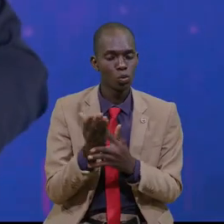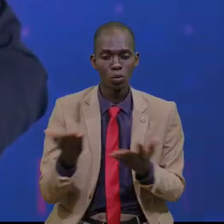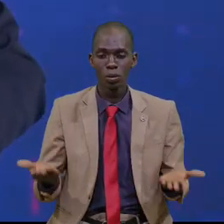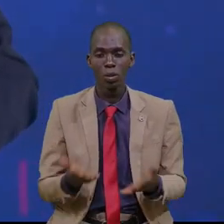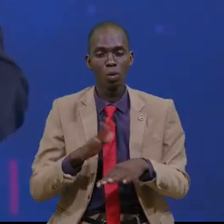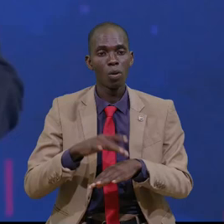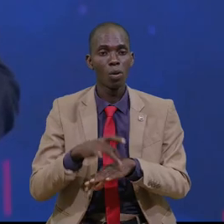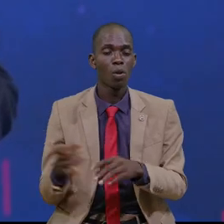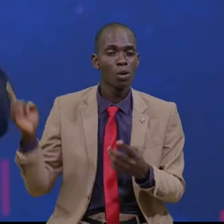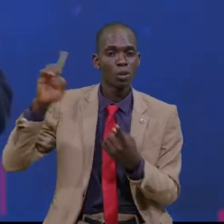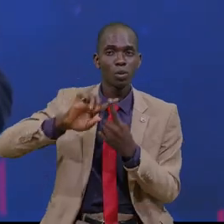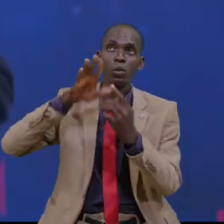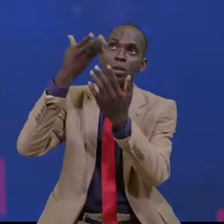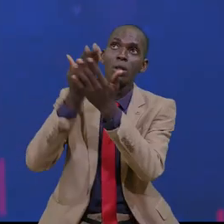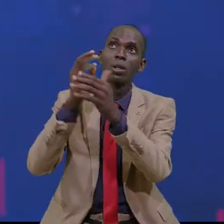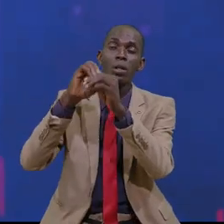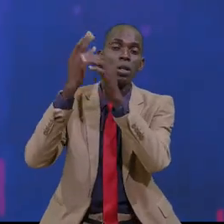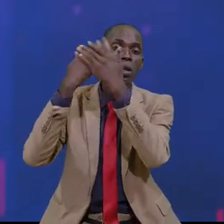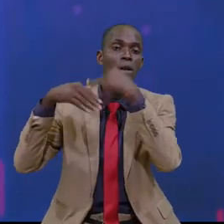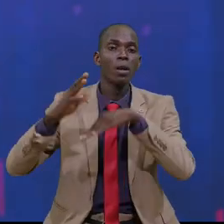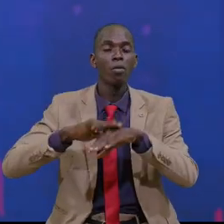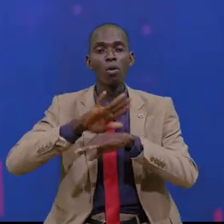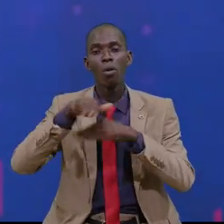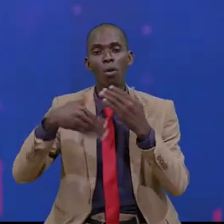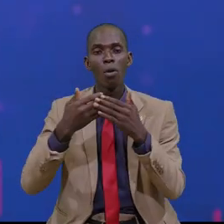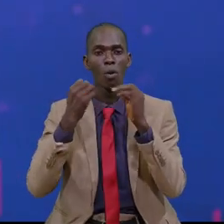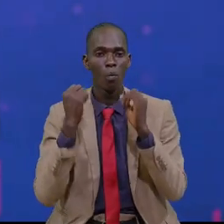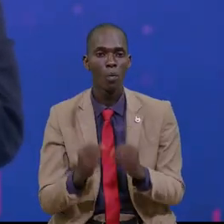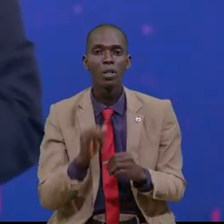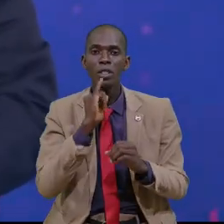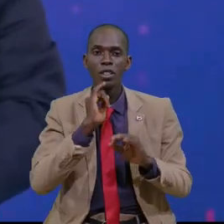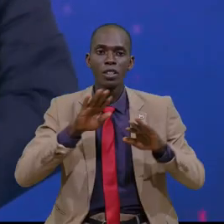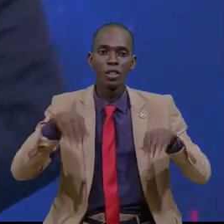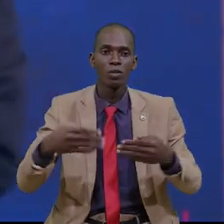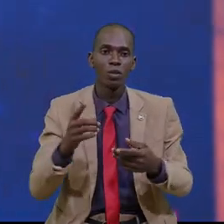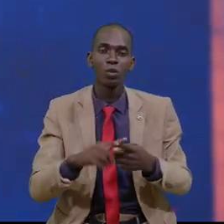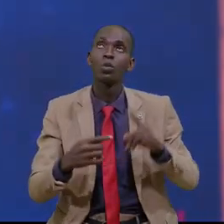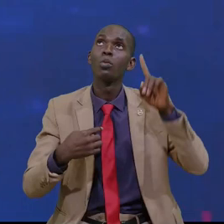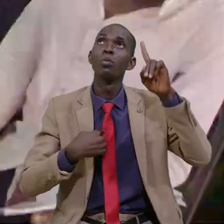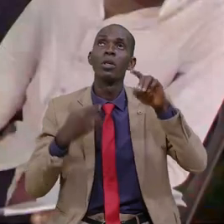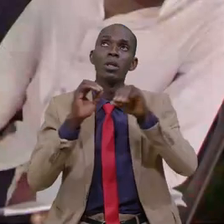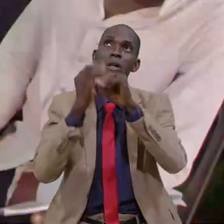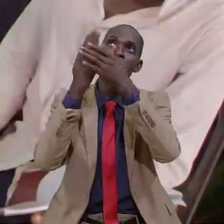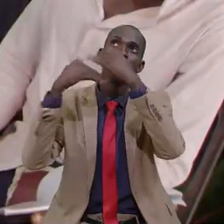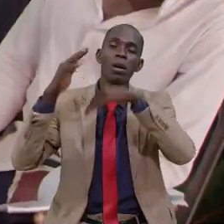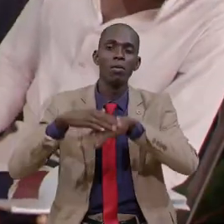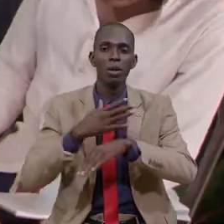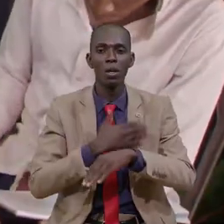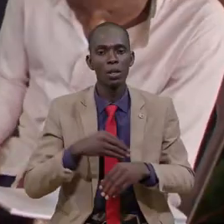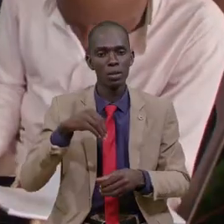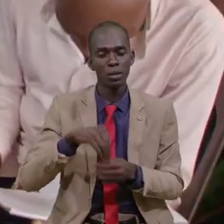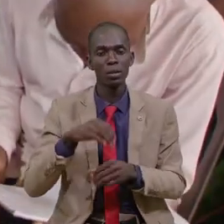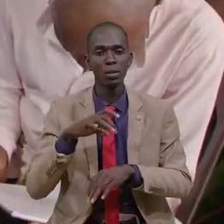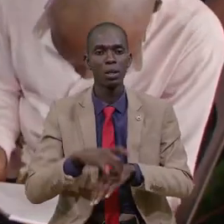to heaven. All power is given unto me in heaven and in earth. We're coming to point number